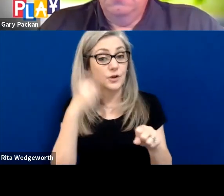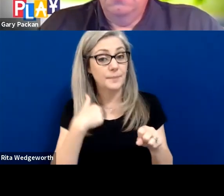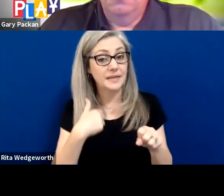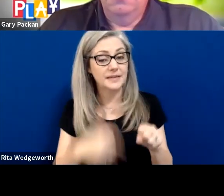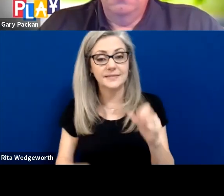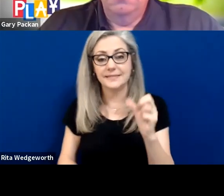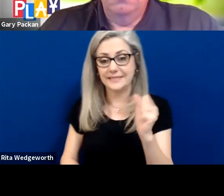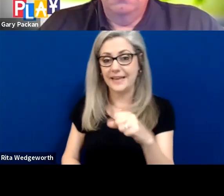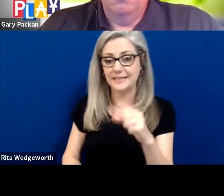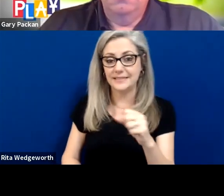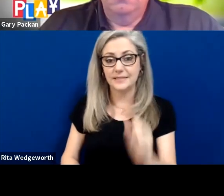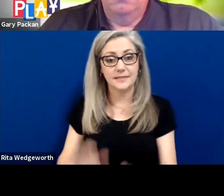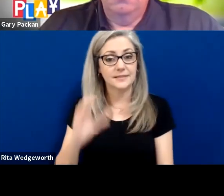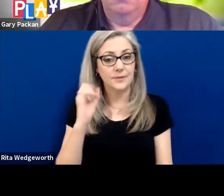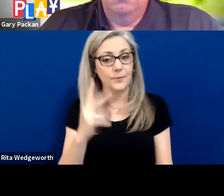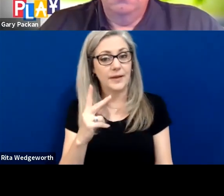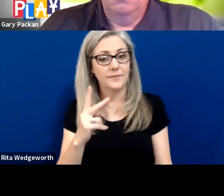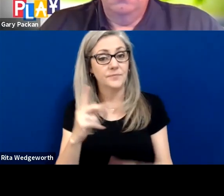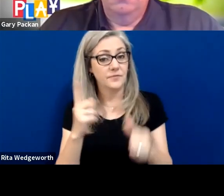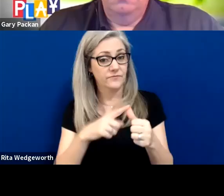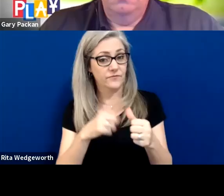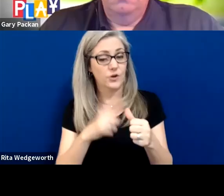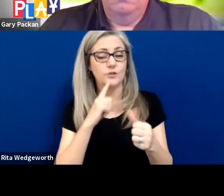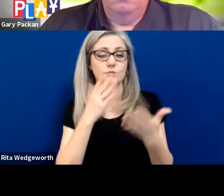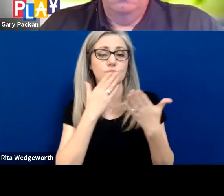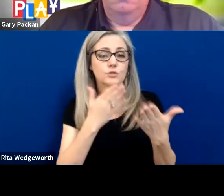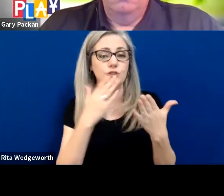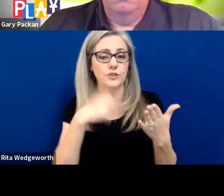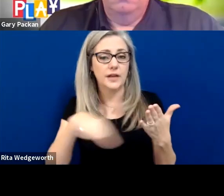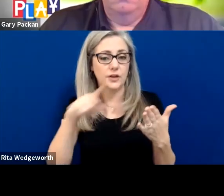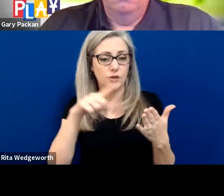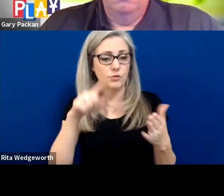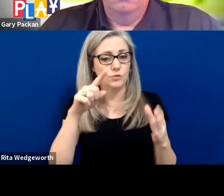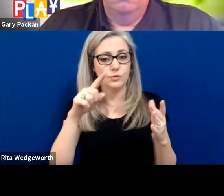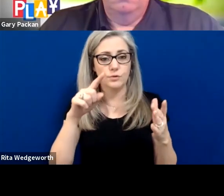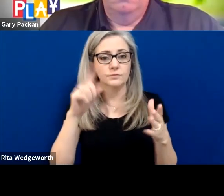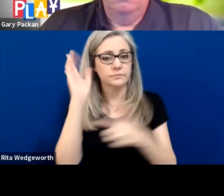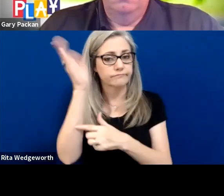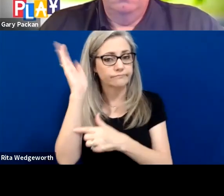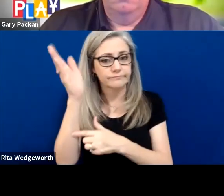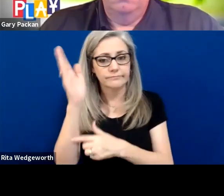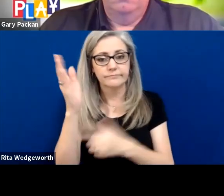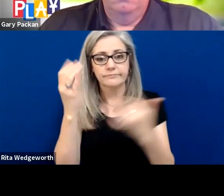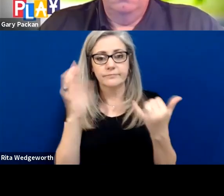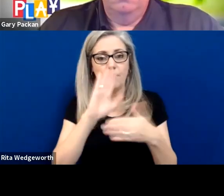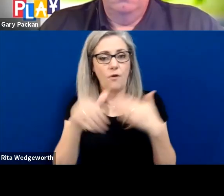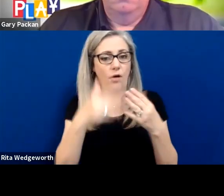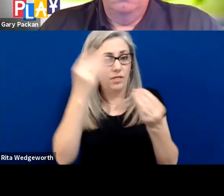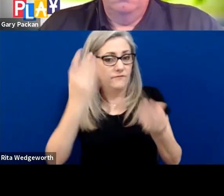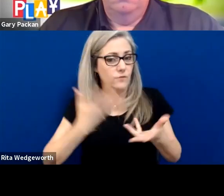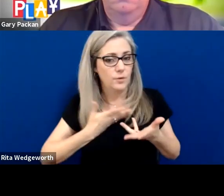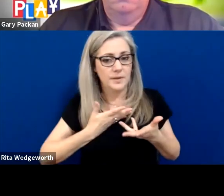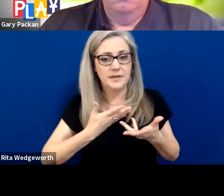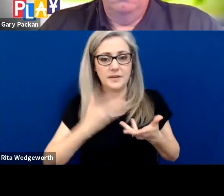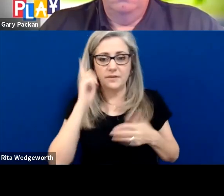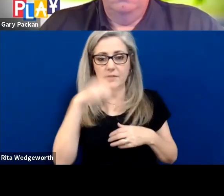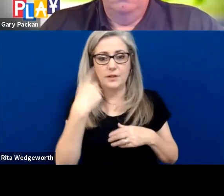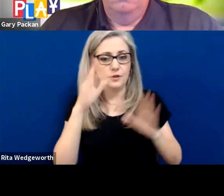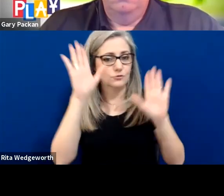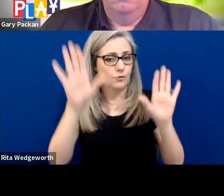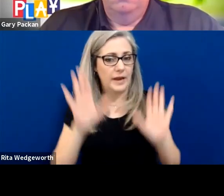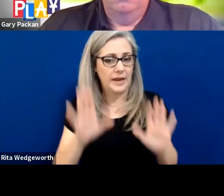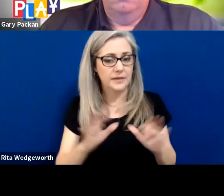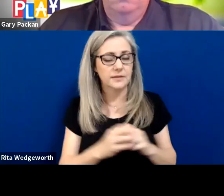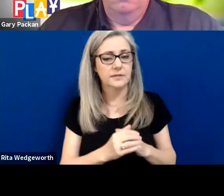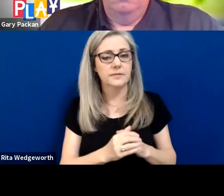Yes. Justin. First off, I appreciate you guys putting all this together. I think it was all very informative, and I think it all looks great.